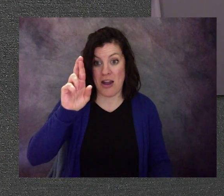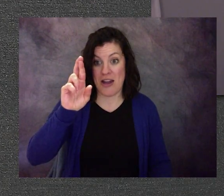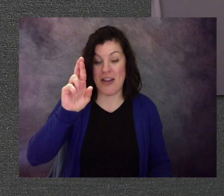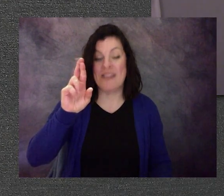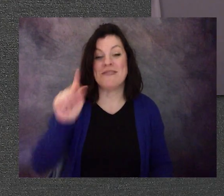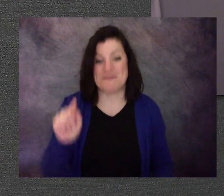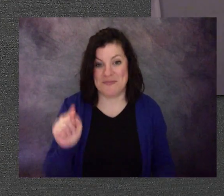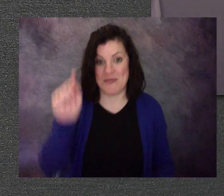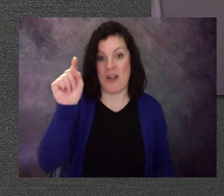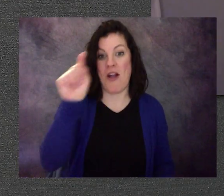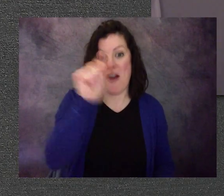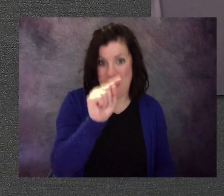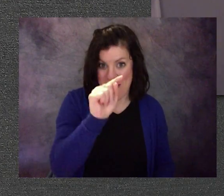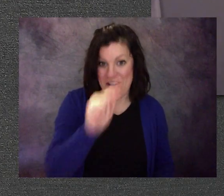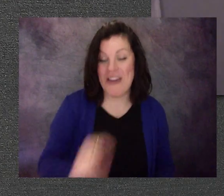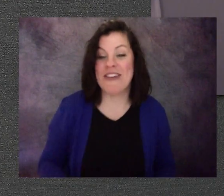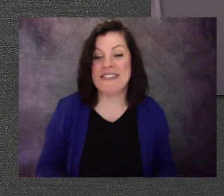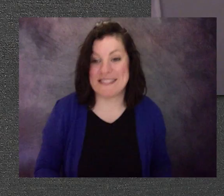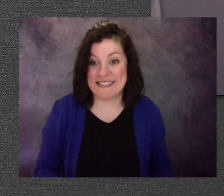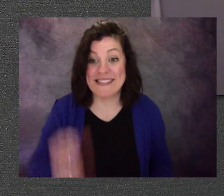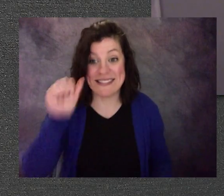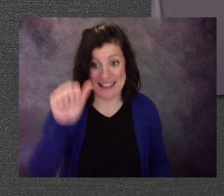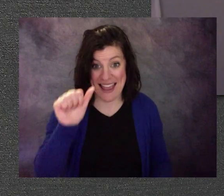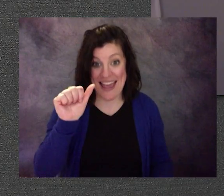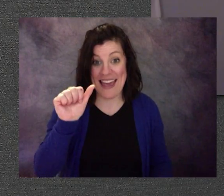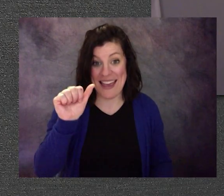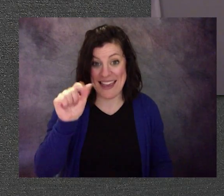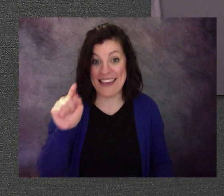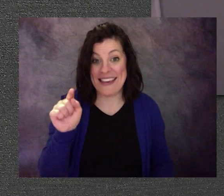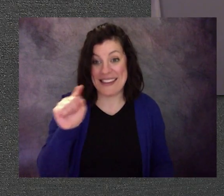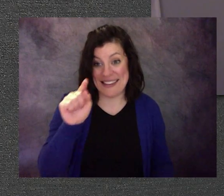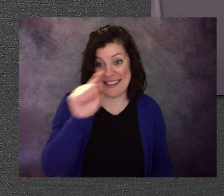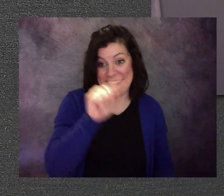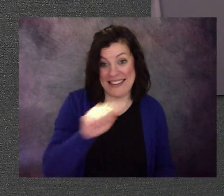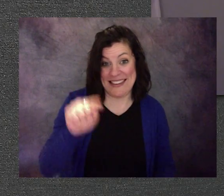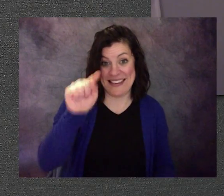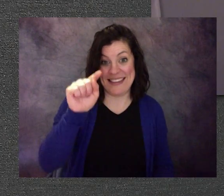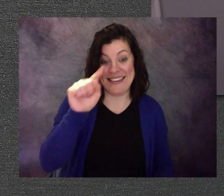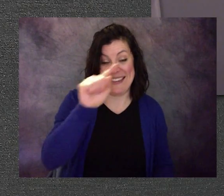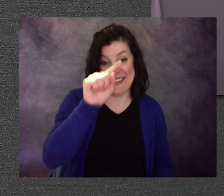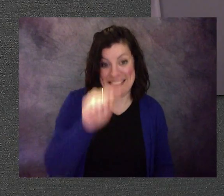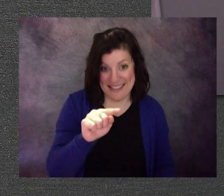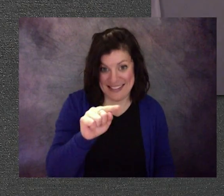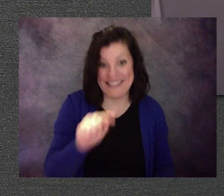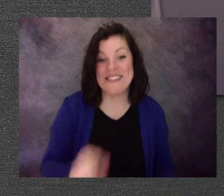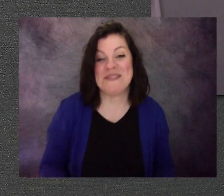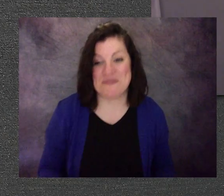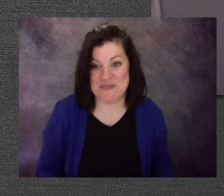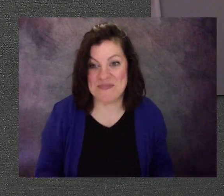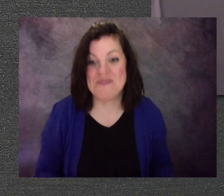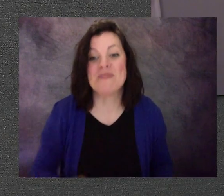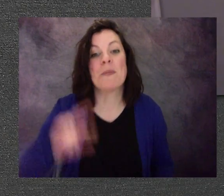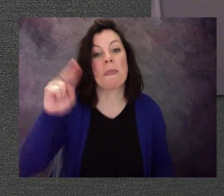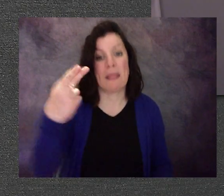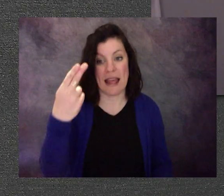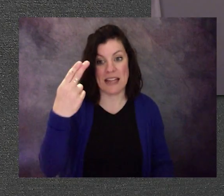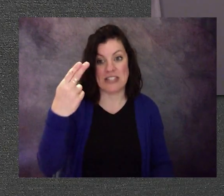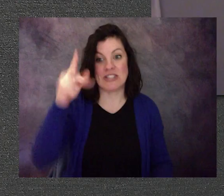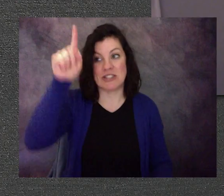R. Down and up. Good. A again. Ooh, A. Last time. Ready?